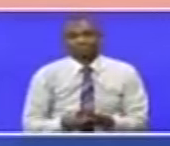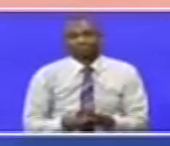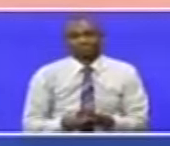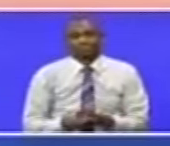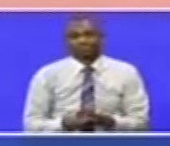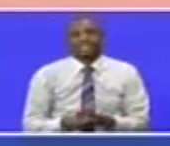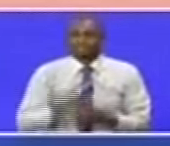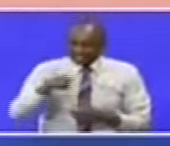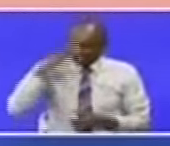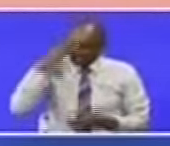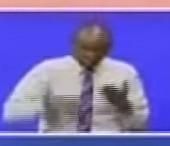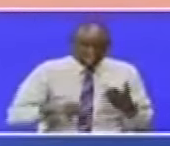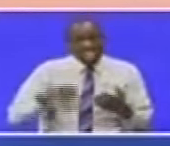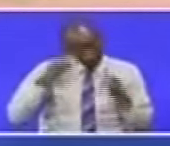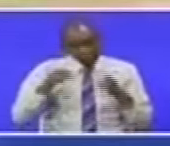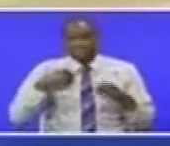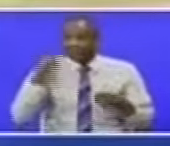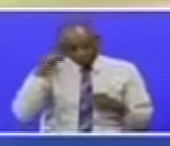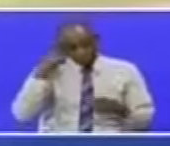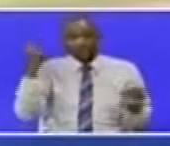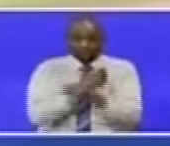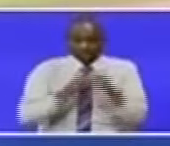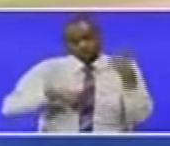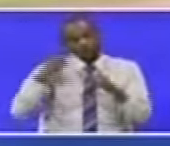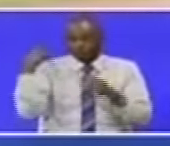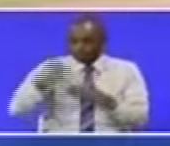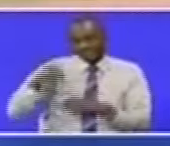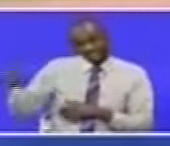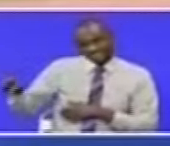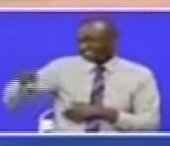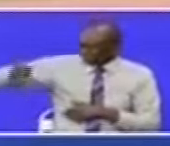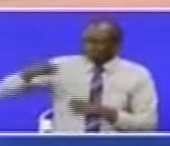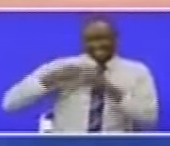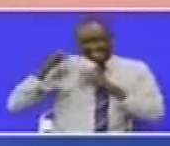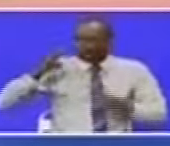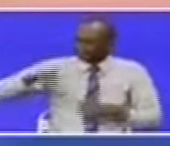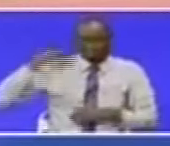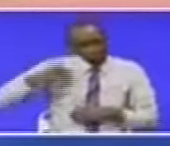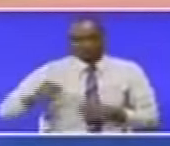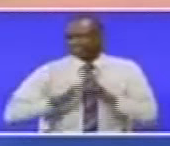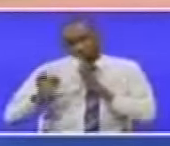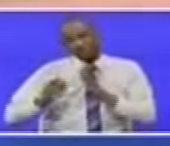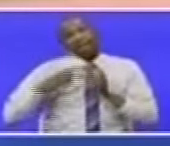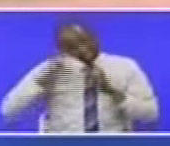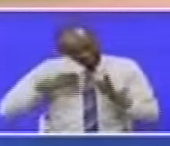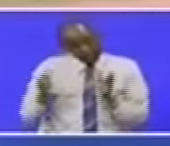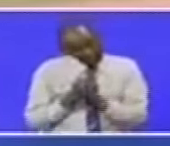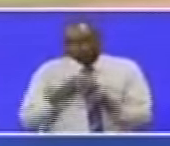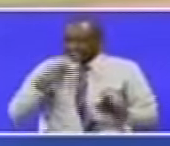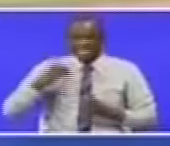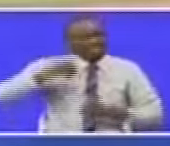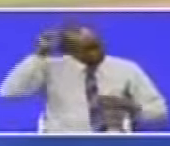Ndio nikijua sitaweza shinda Winnie Chebet ni mtu wa 800. Lakini tumekuja na yeye mwisho